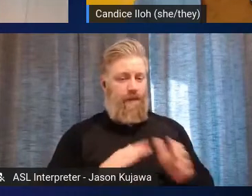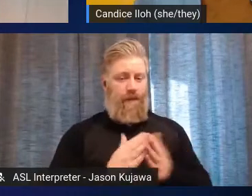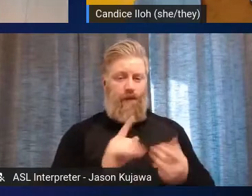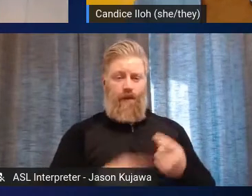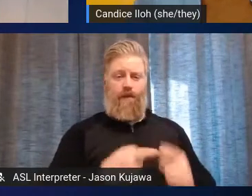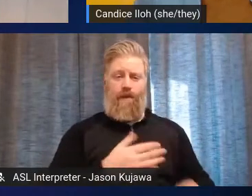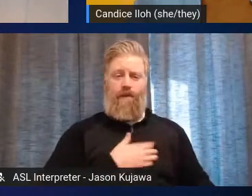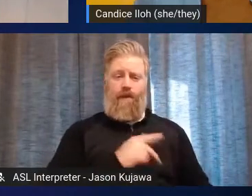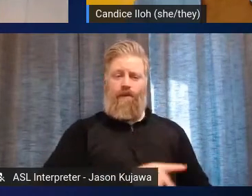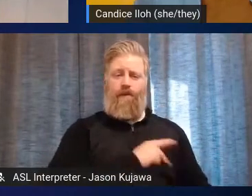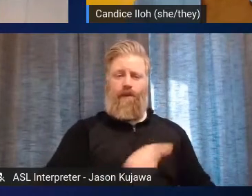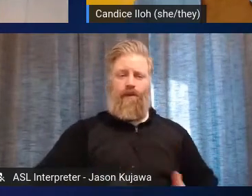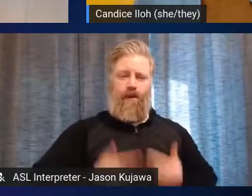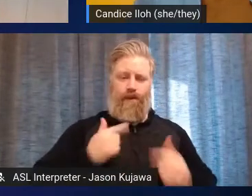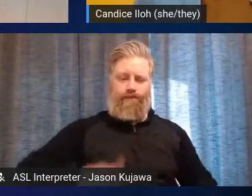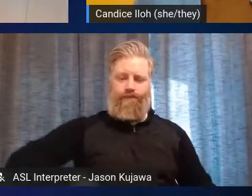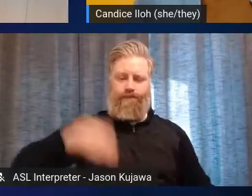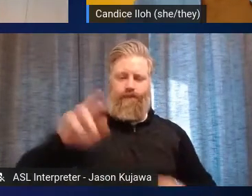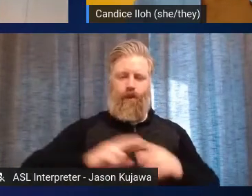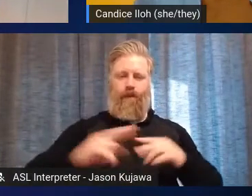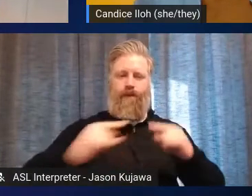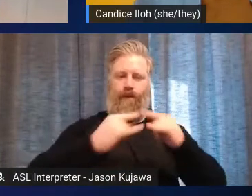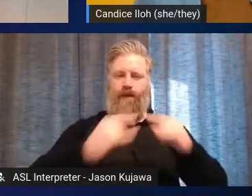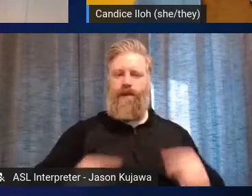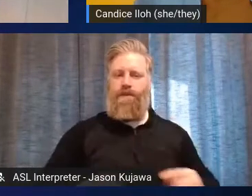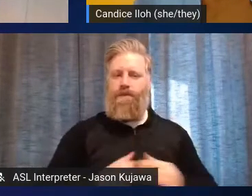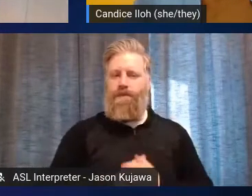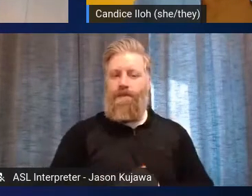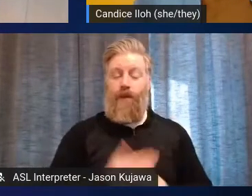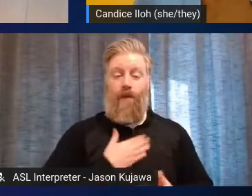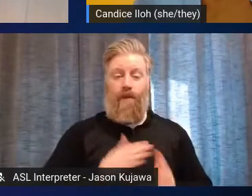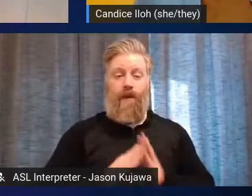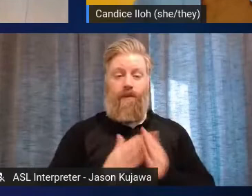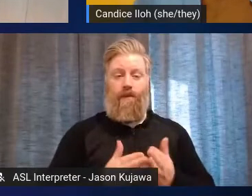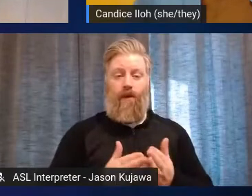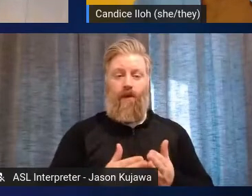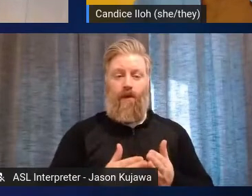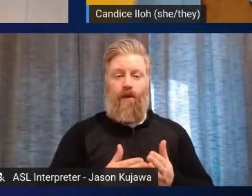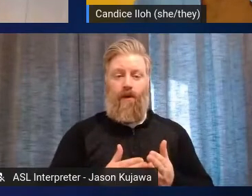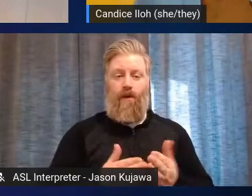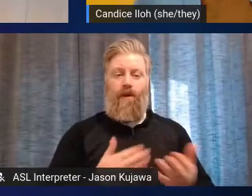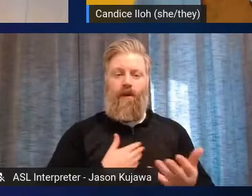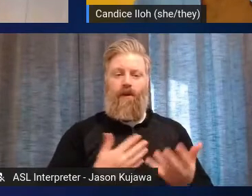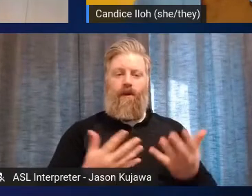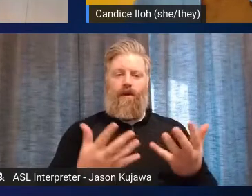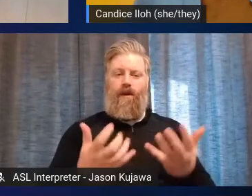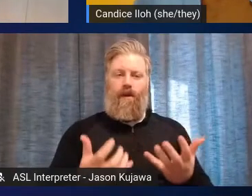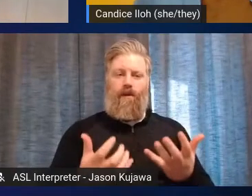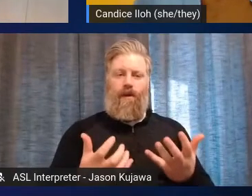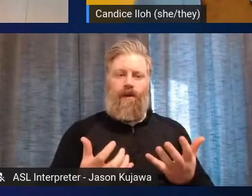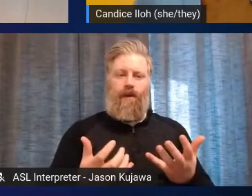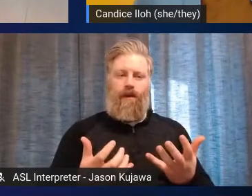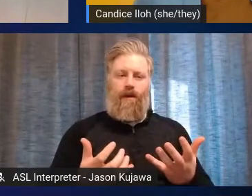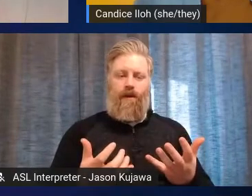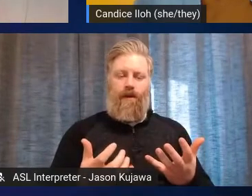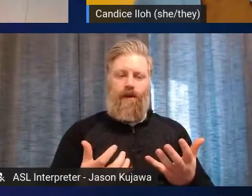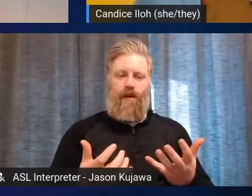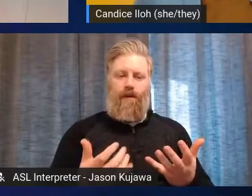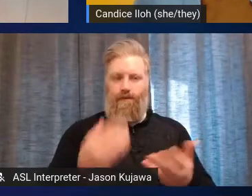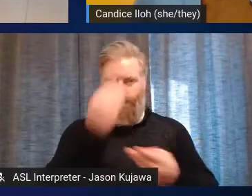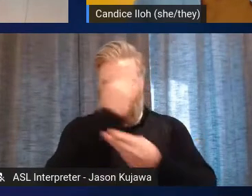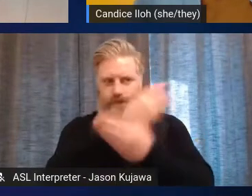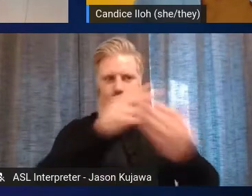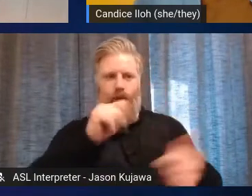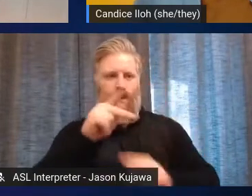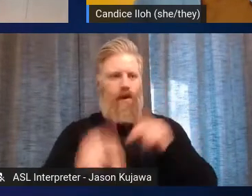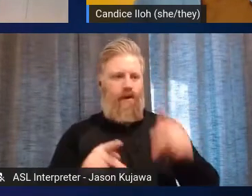camp. So yes, my book is about, I just want to educate others about who those